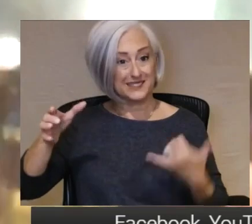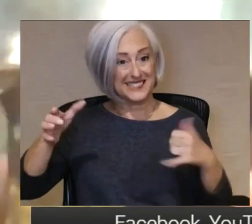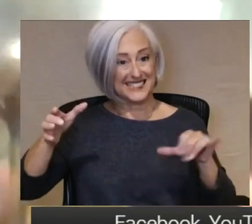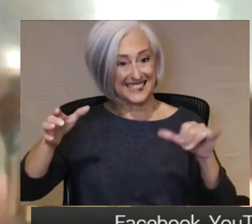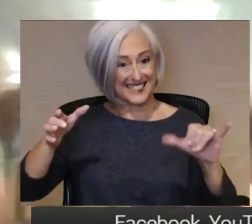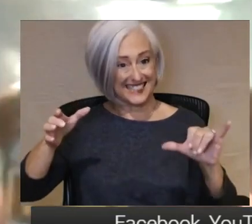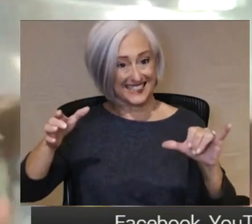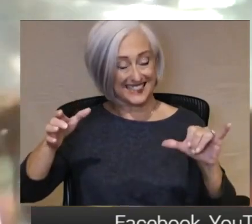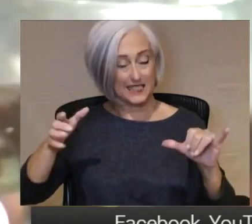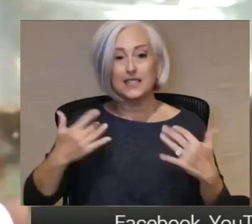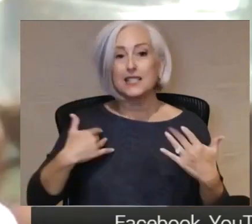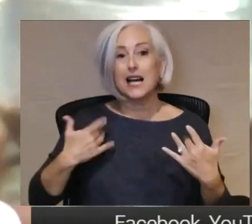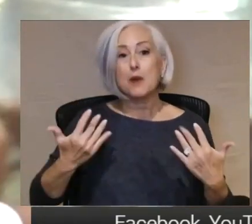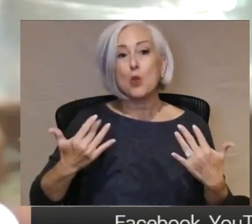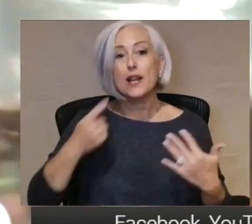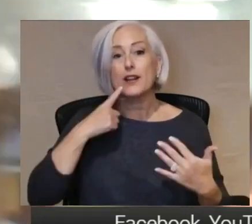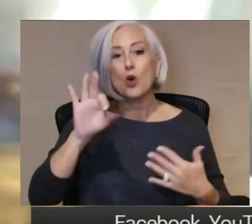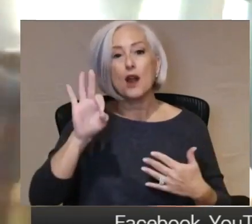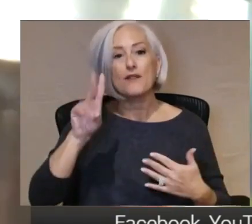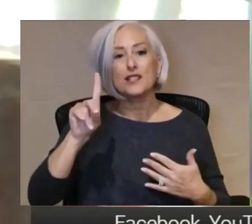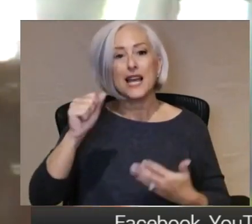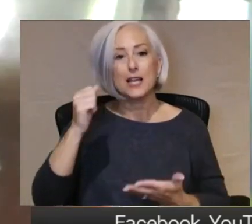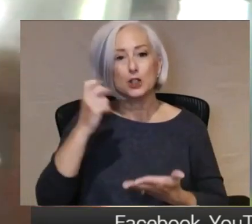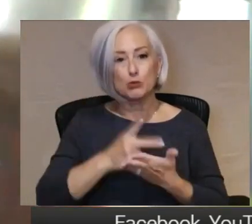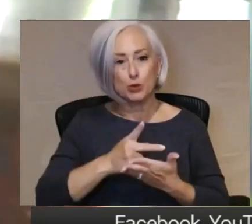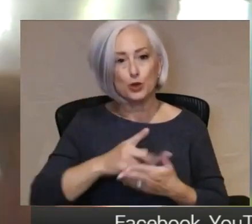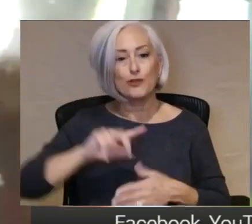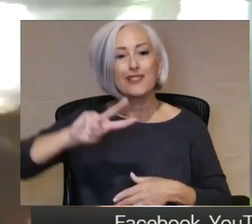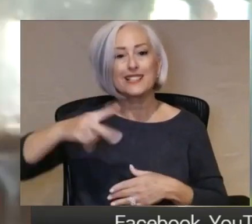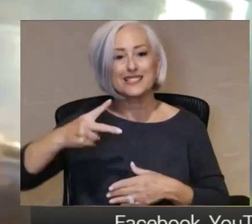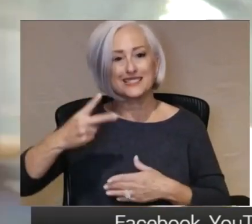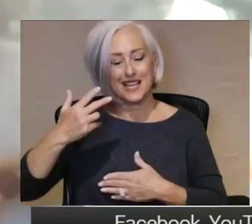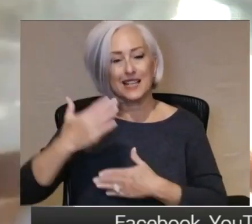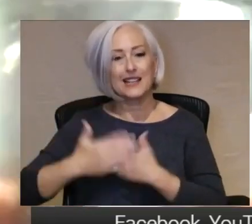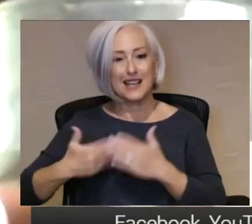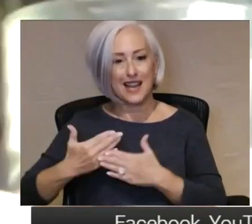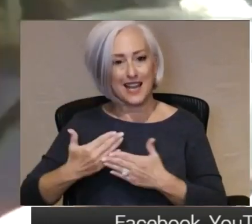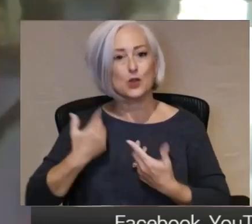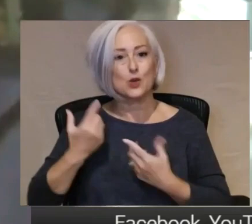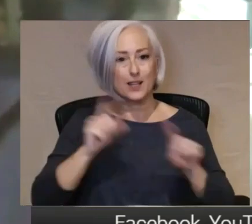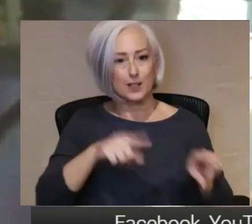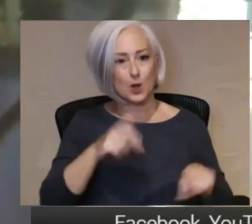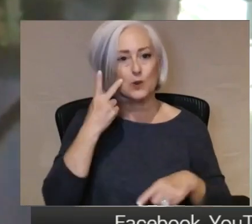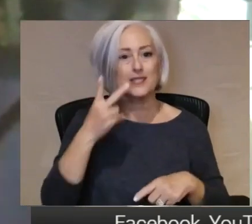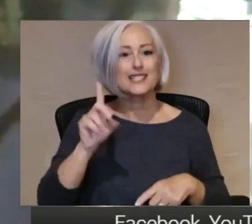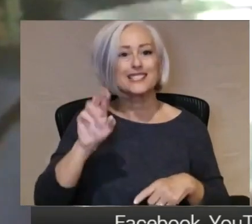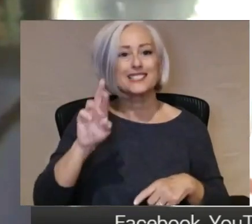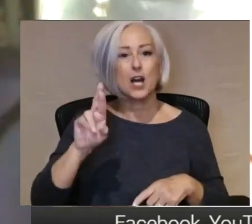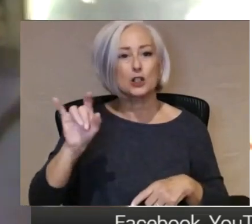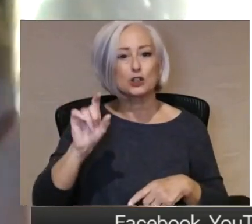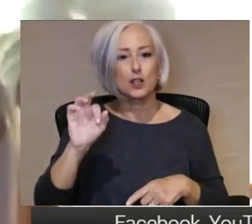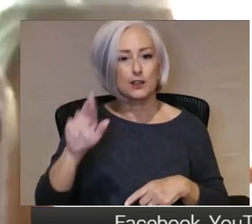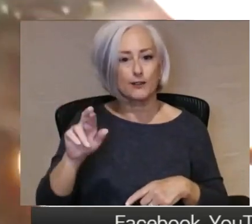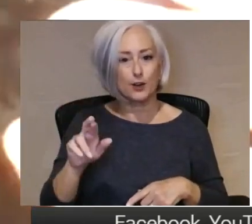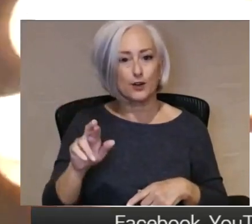FDA to approve it, and so I can come back and see Dr. Jennifer. But here's my left